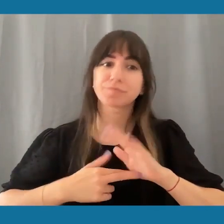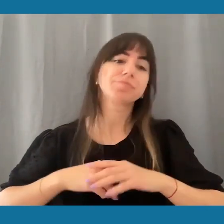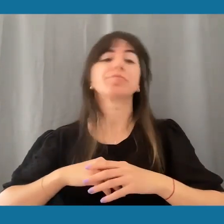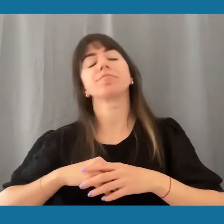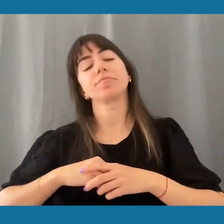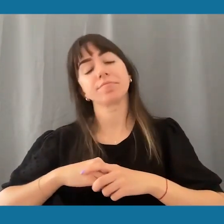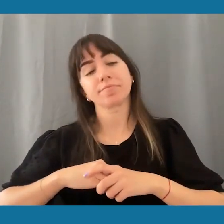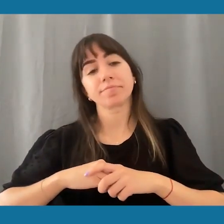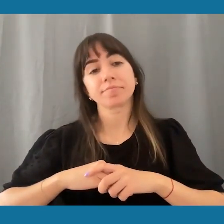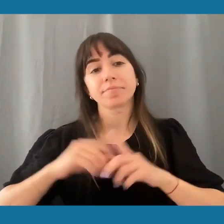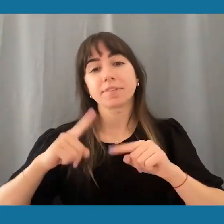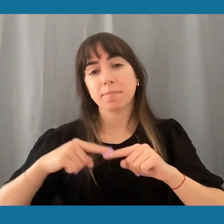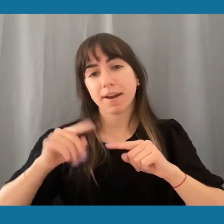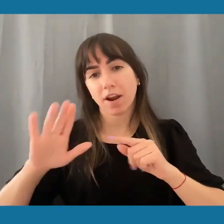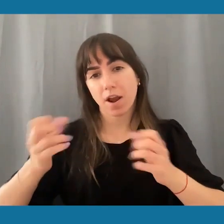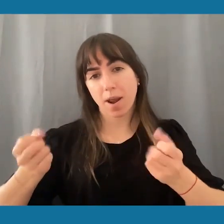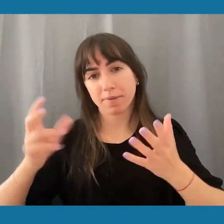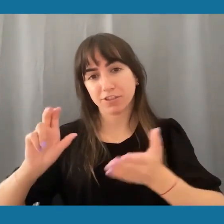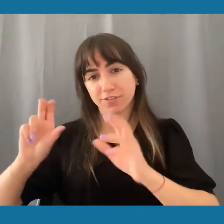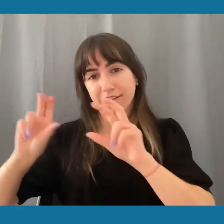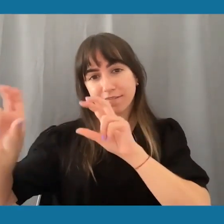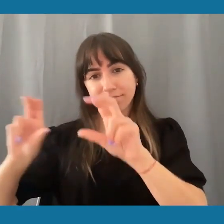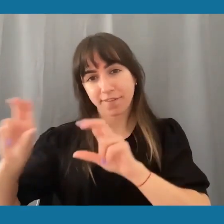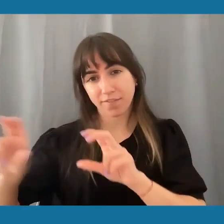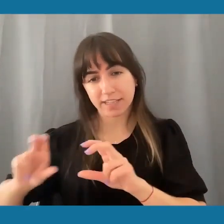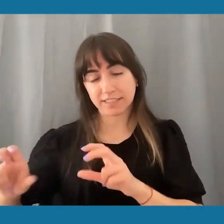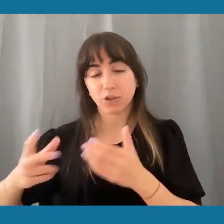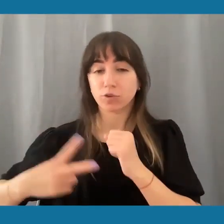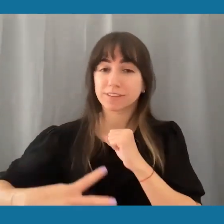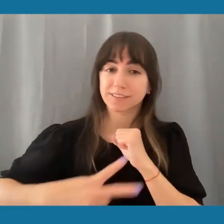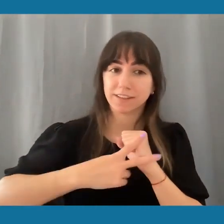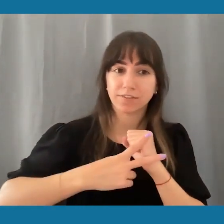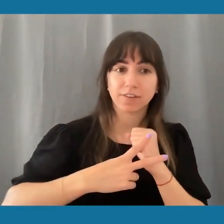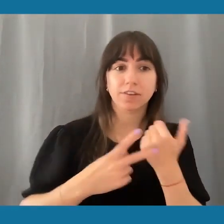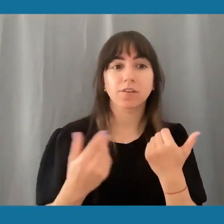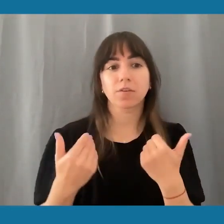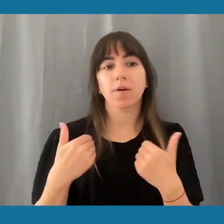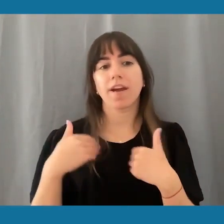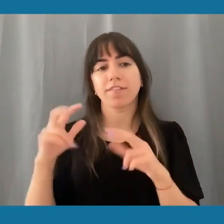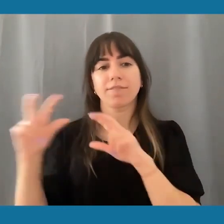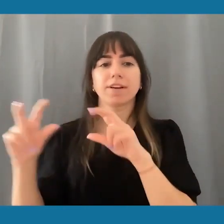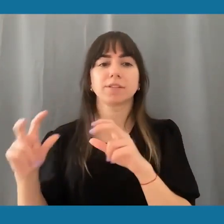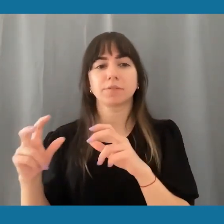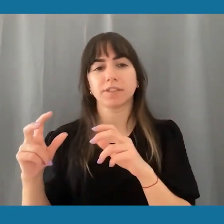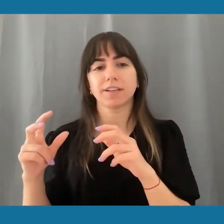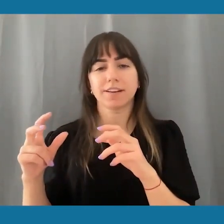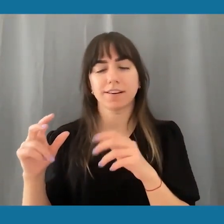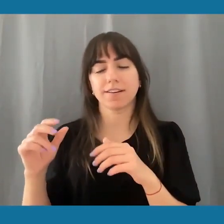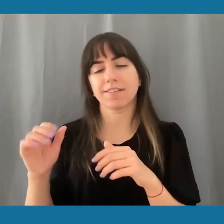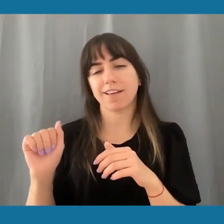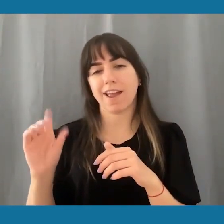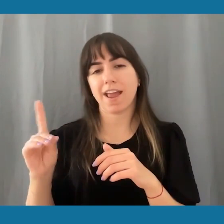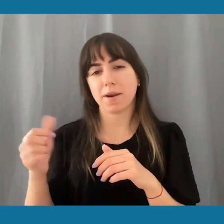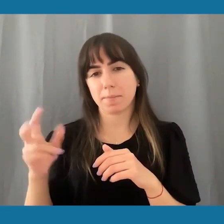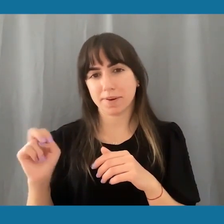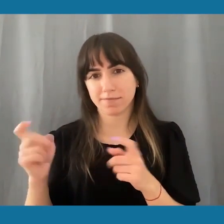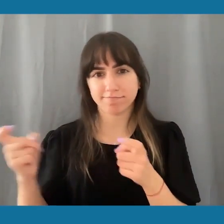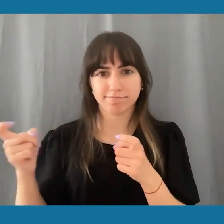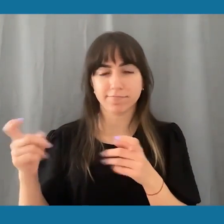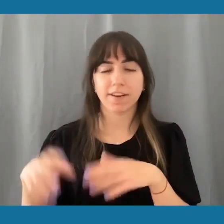which is, if you have $10,000 in the account, after fees, you receive about $29 coming out of